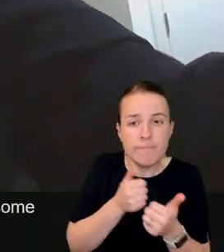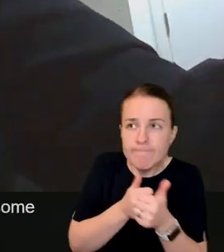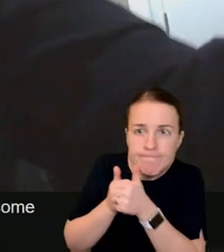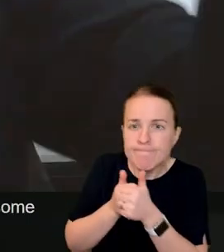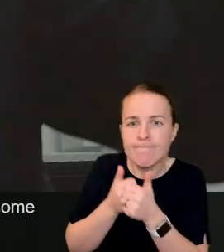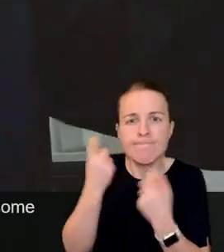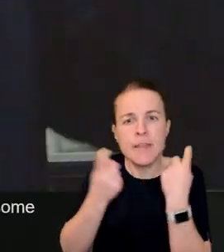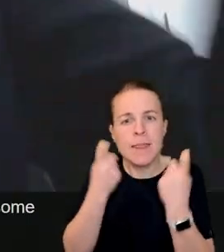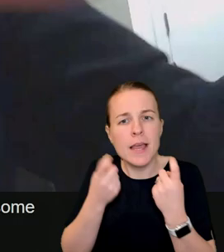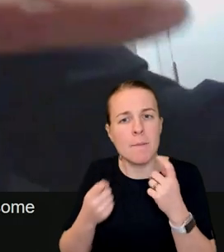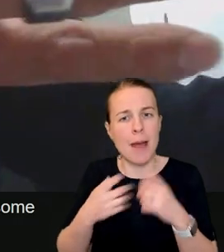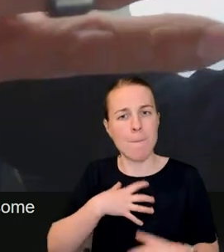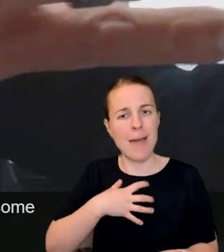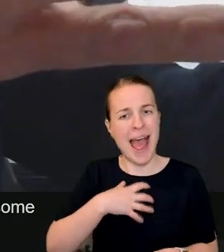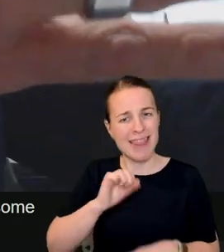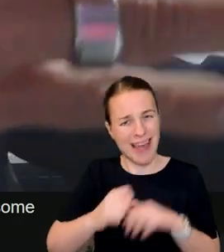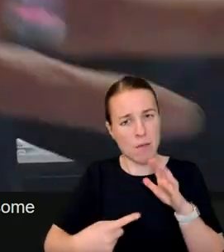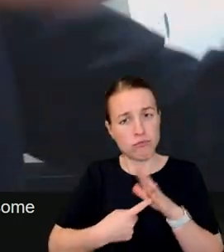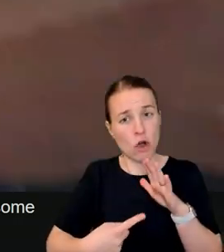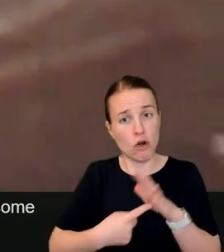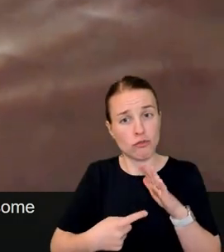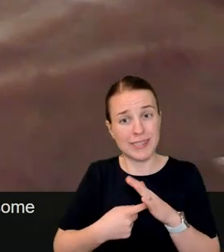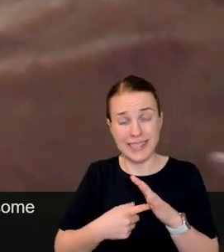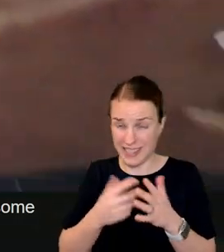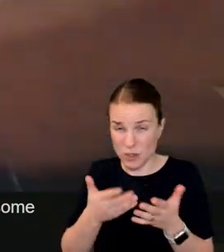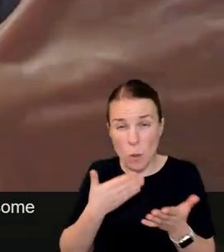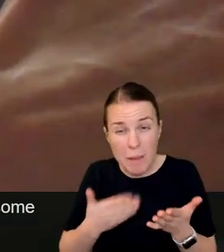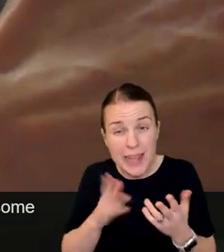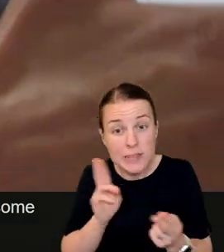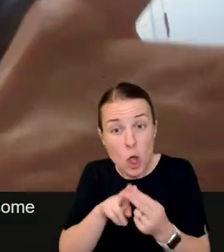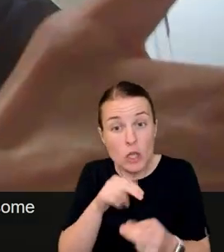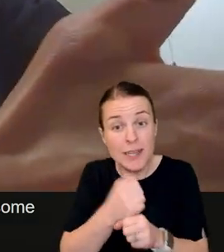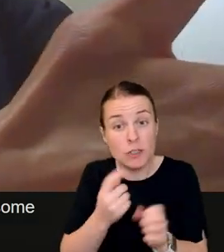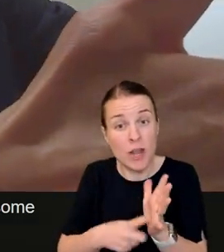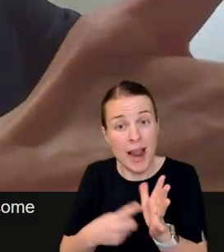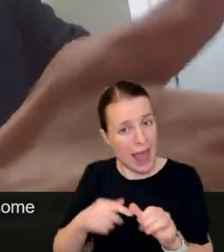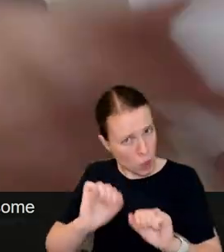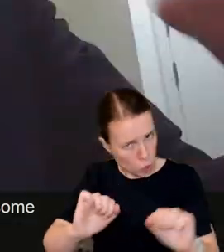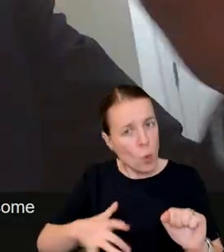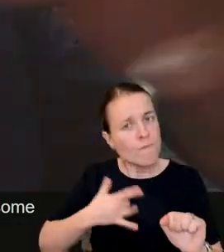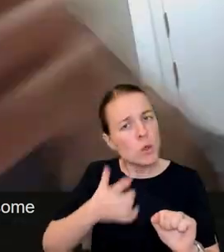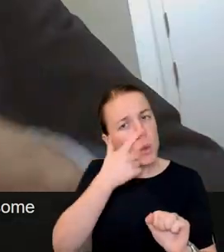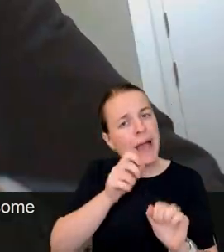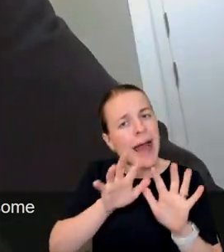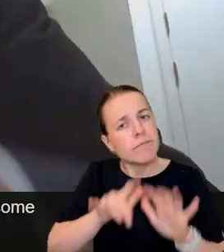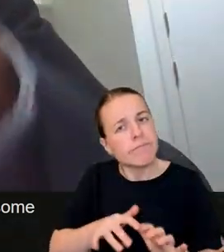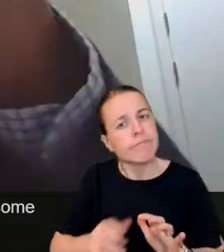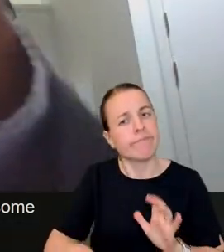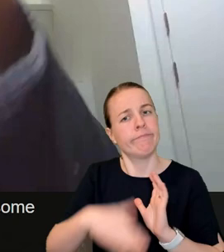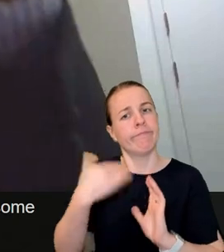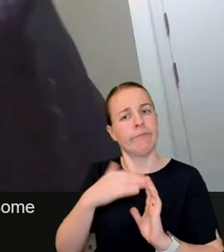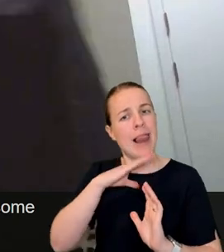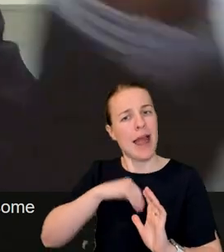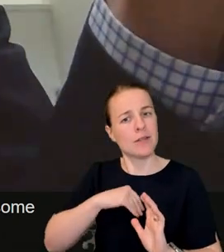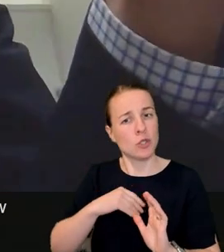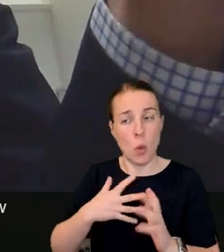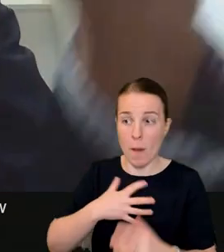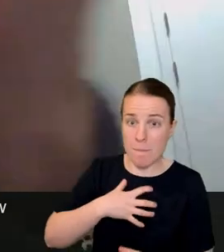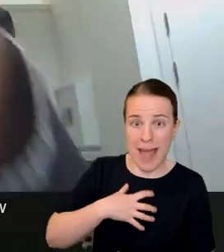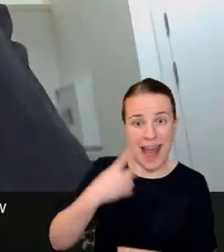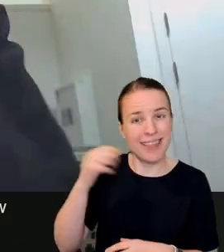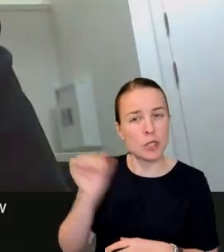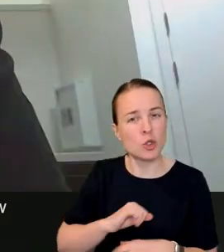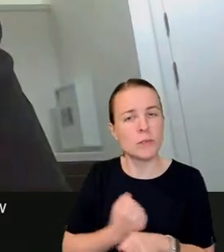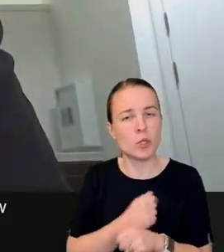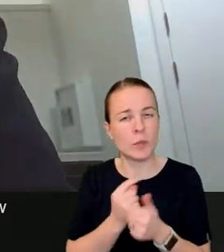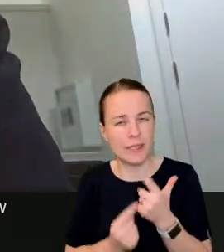4 years. So get in touch with the GLA to give your views on what the Mayor can be doing. And very finally, Andrew, hate crime, just like domestic violence,